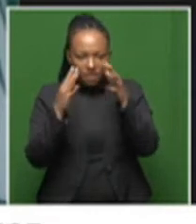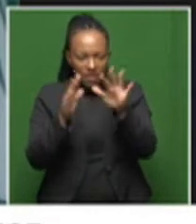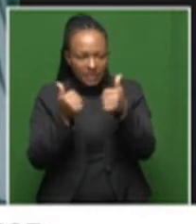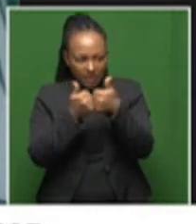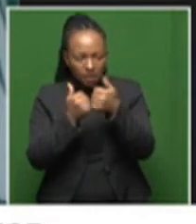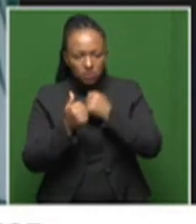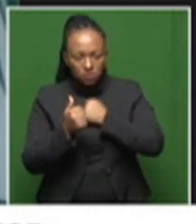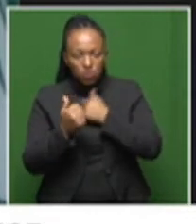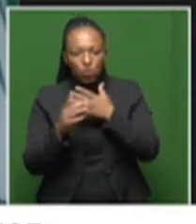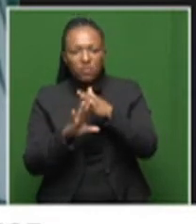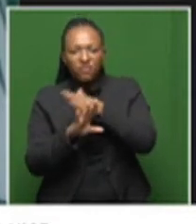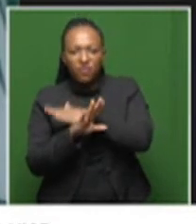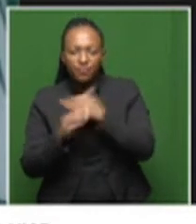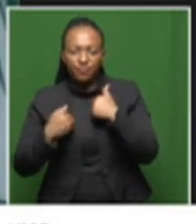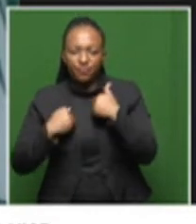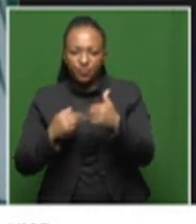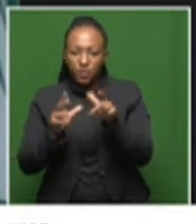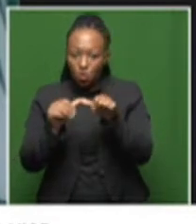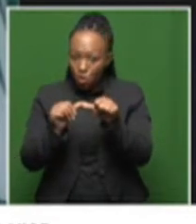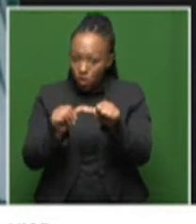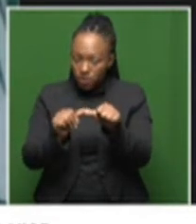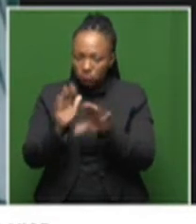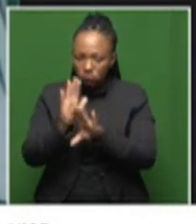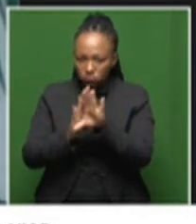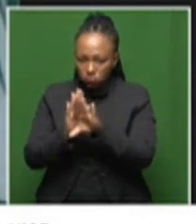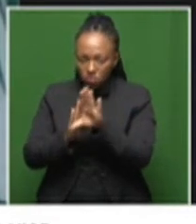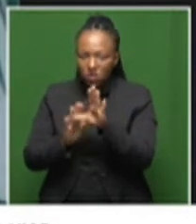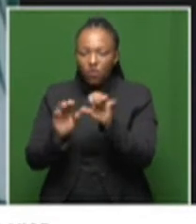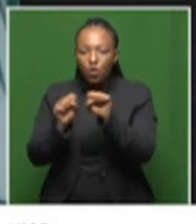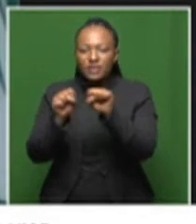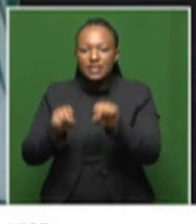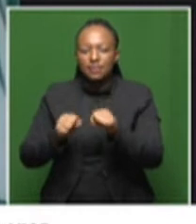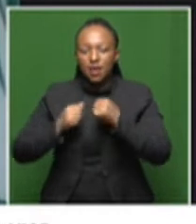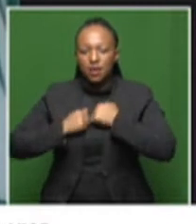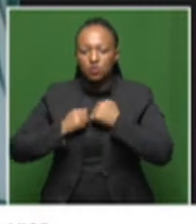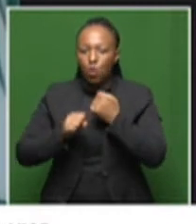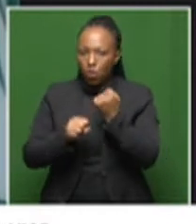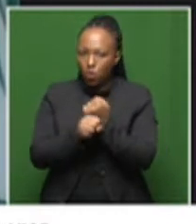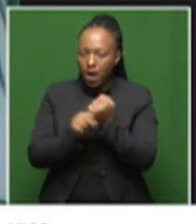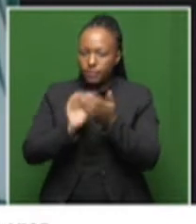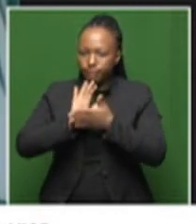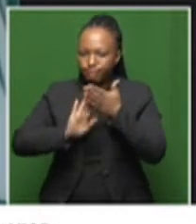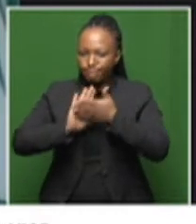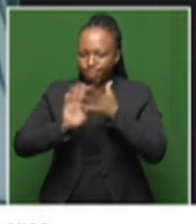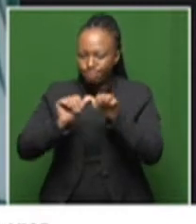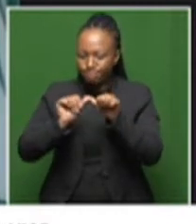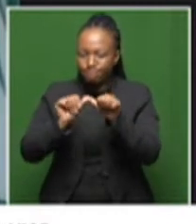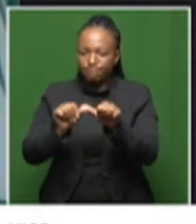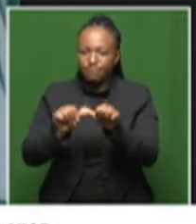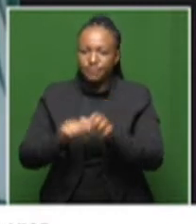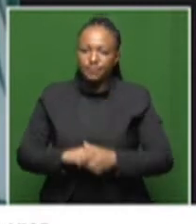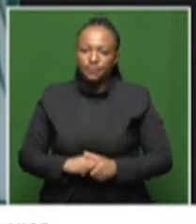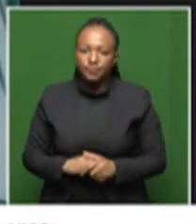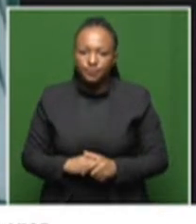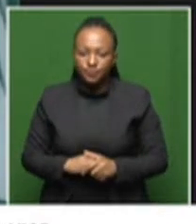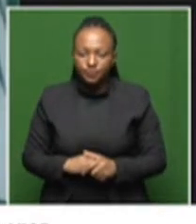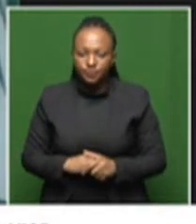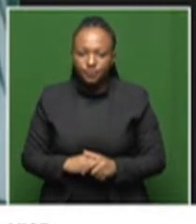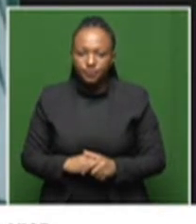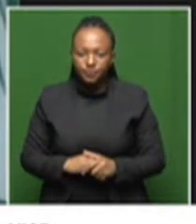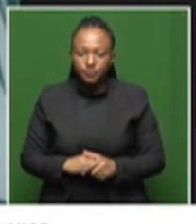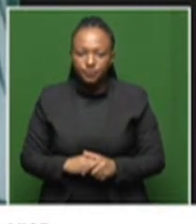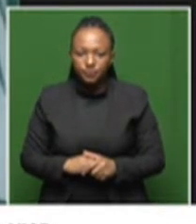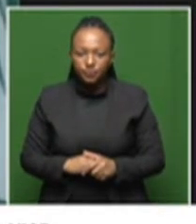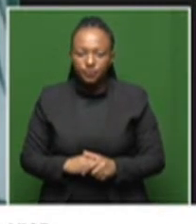with the others, and we continue to improve on our systems as we work and continue moving forward.